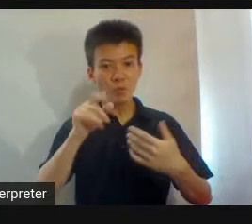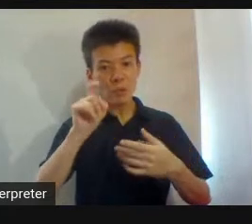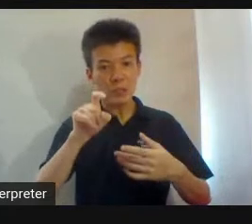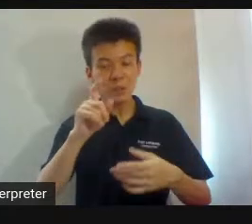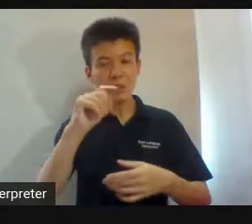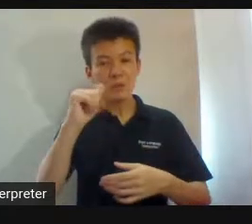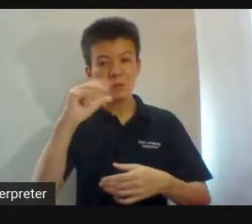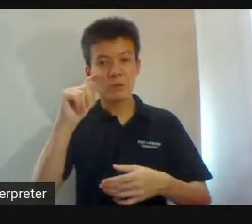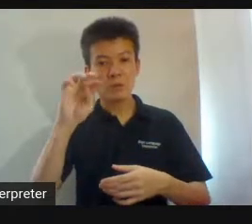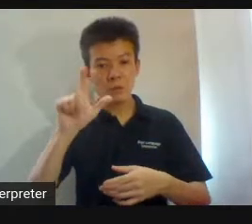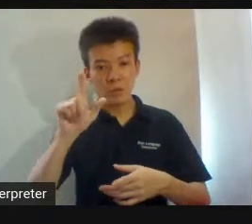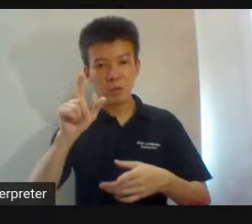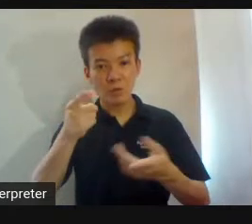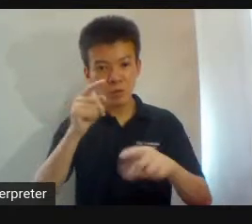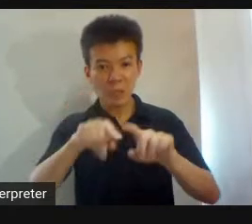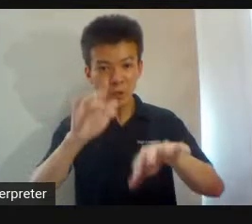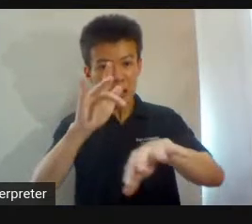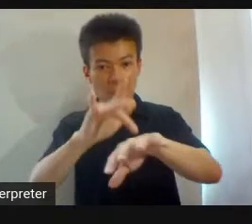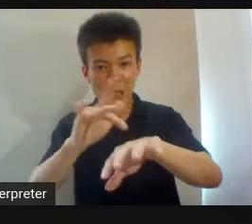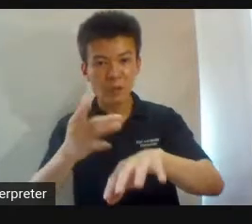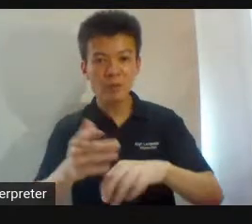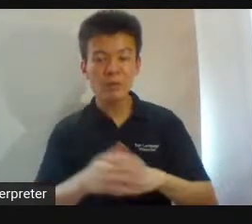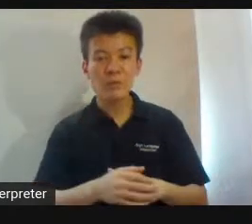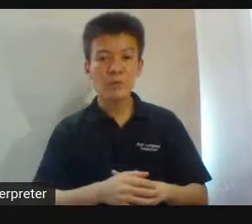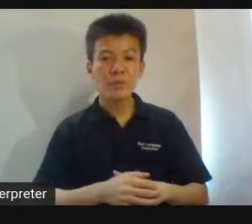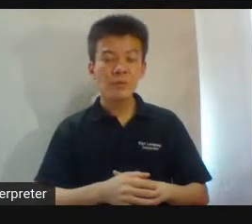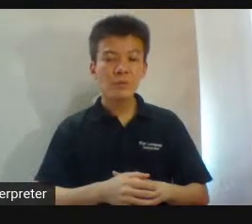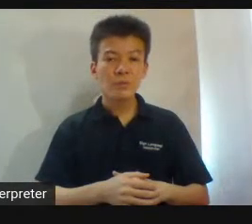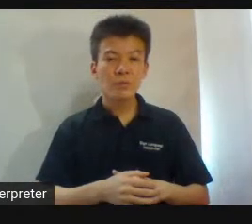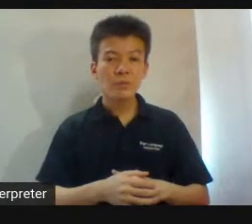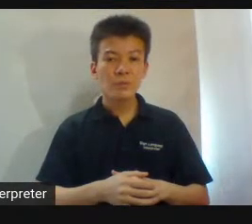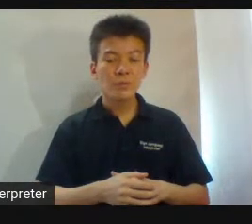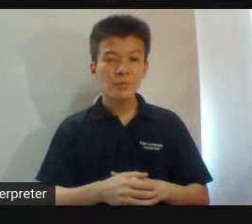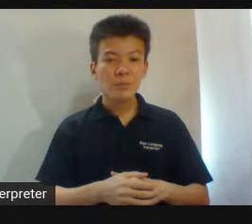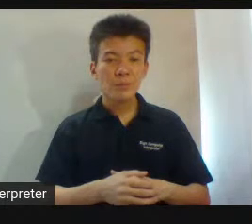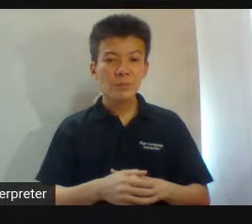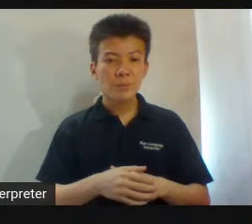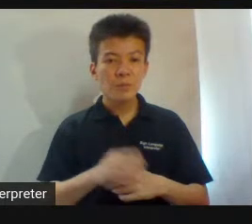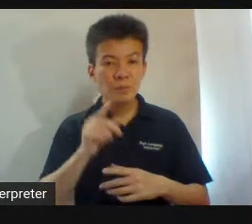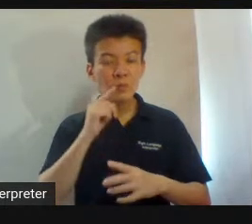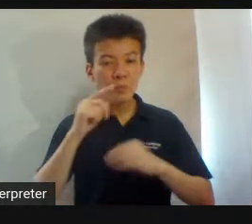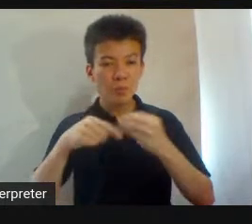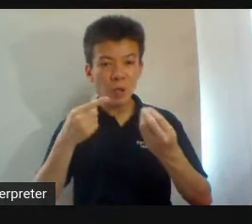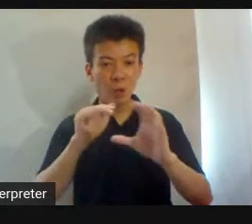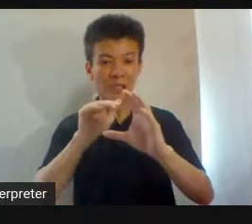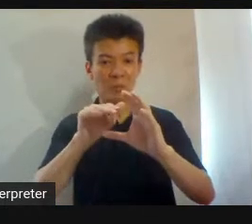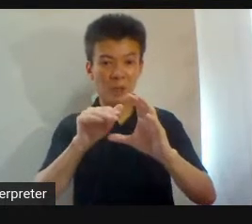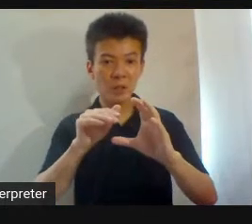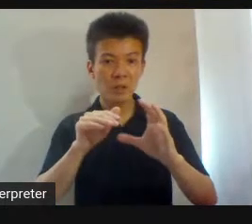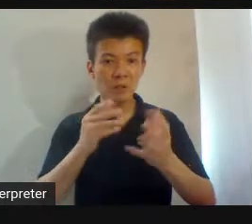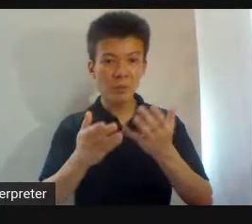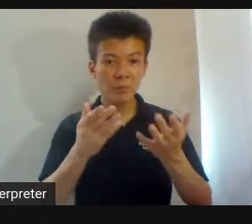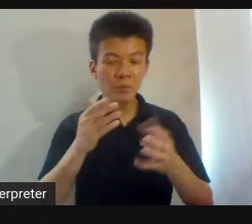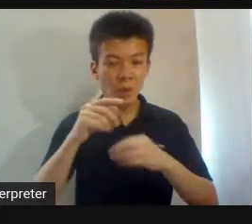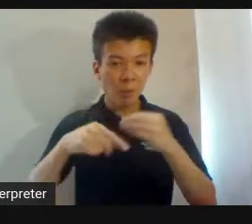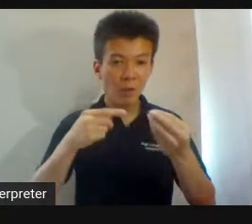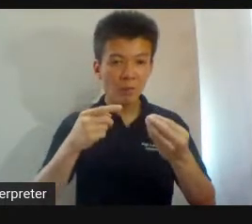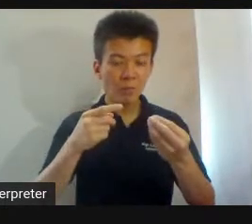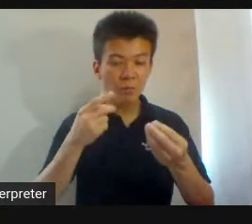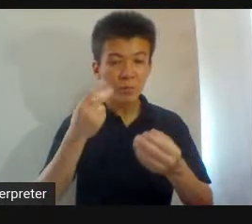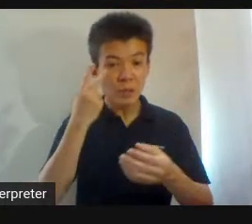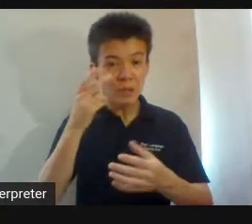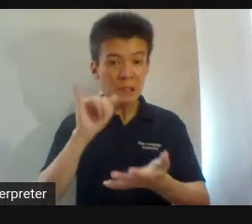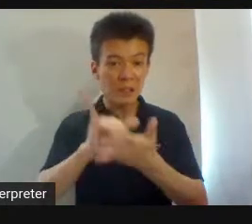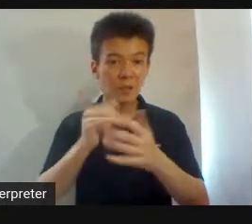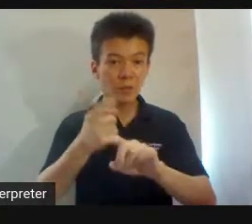sort of experience. You can't touch anything. So in the end, I think if you're talking about accessibility, maybe it's about looking at it from